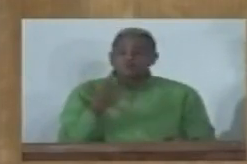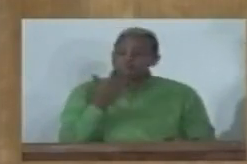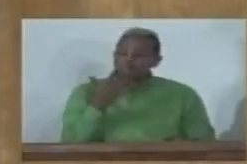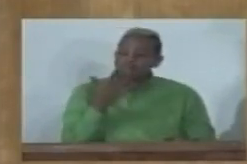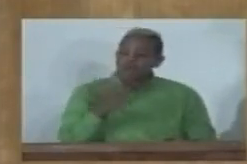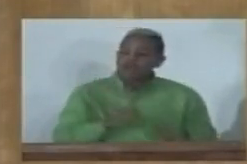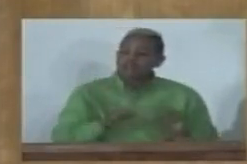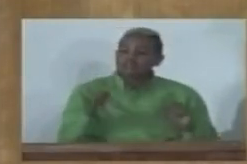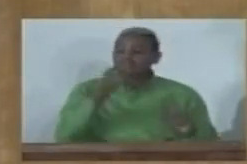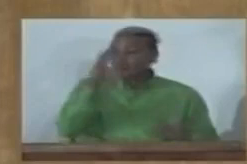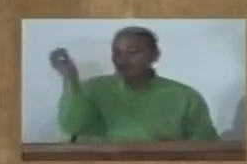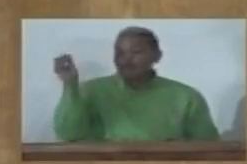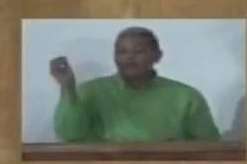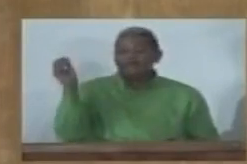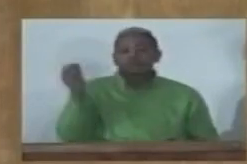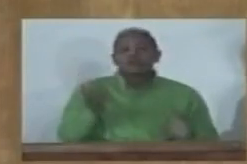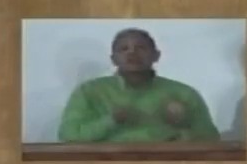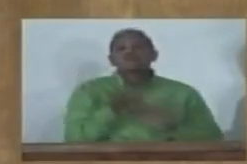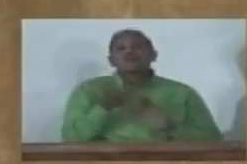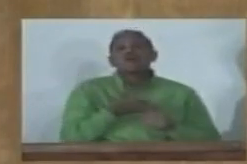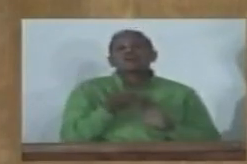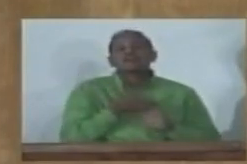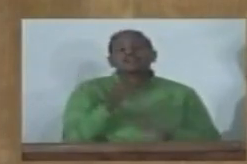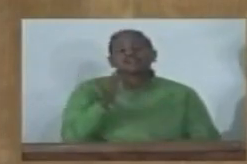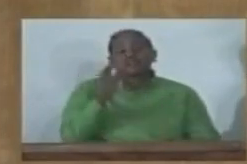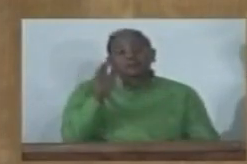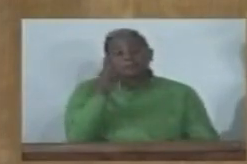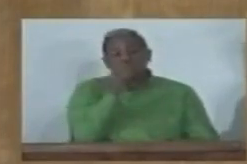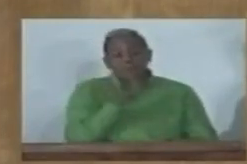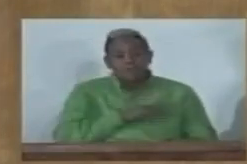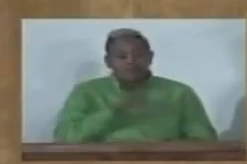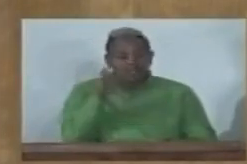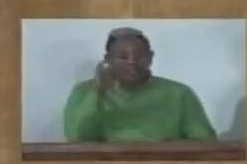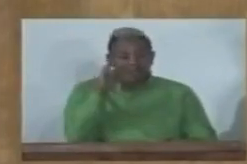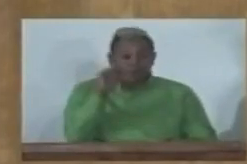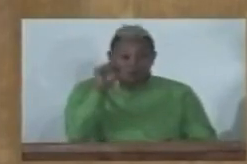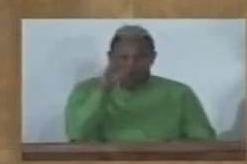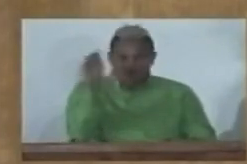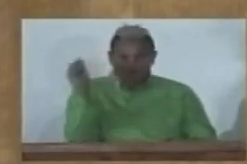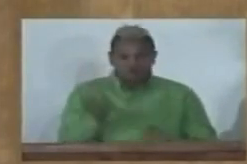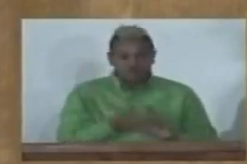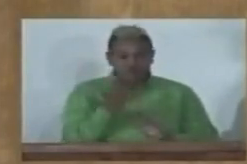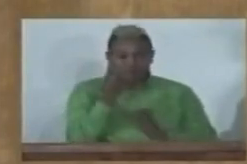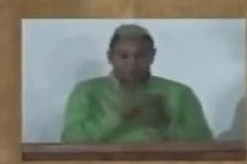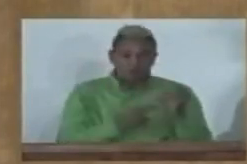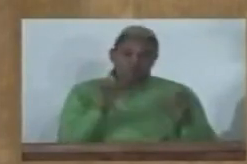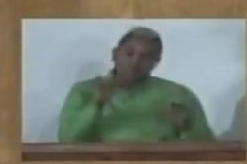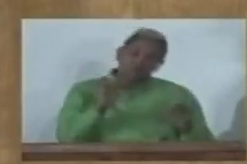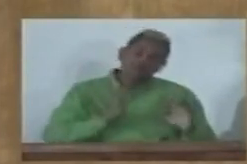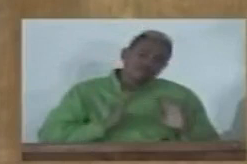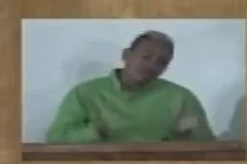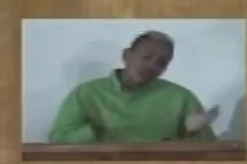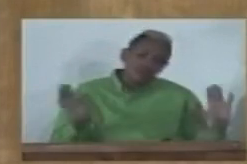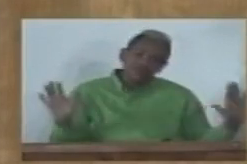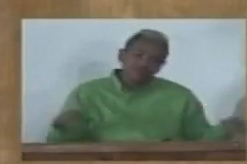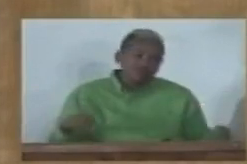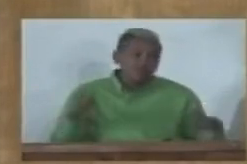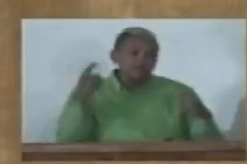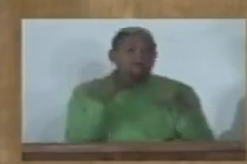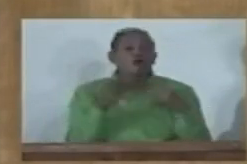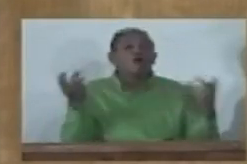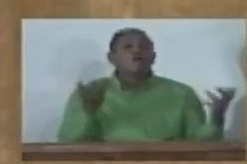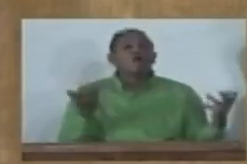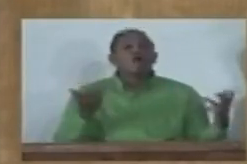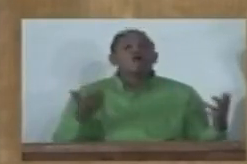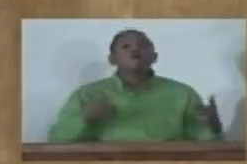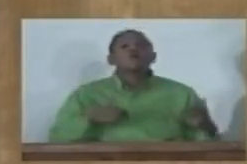different company running Sangster, Norman Manley. But it is what it is. Point I'm making is